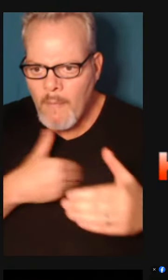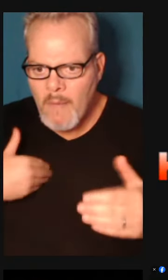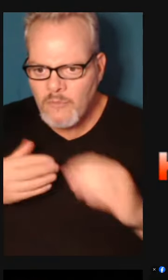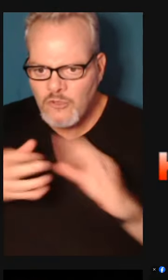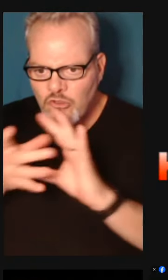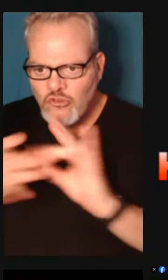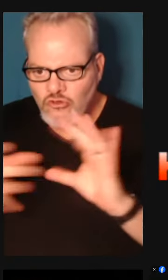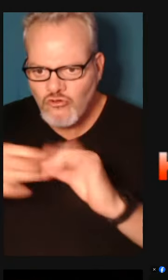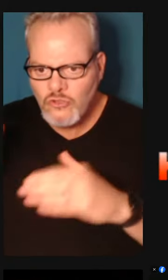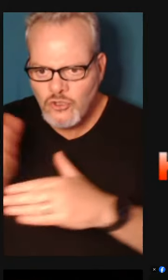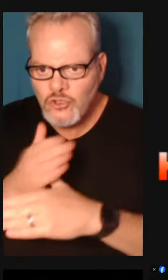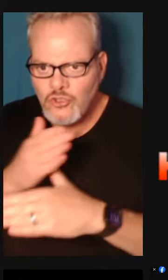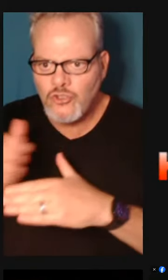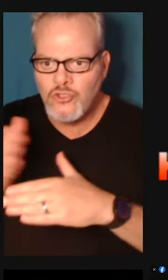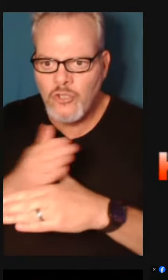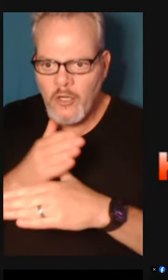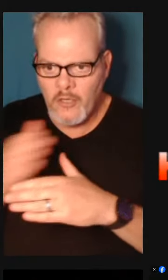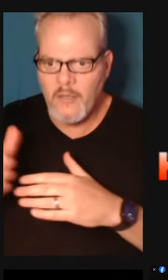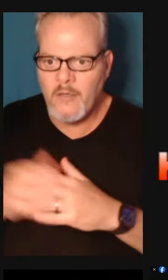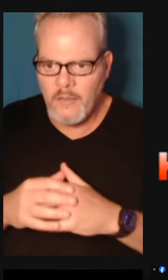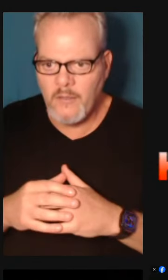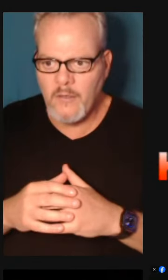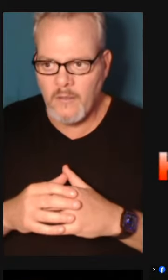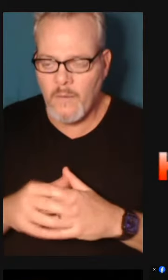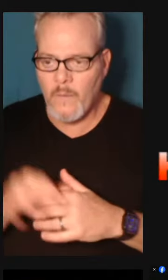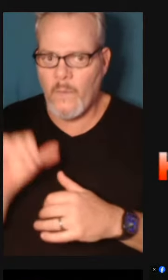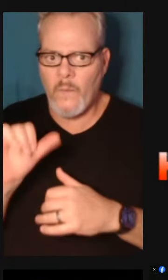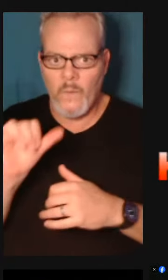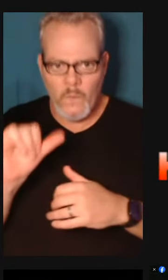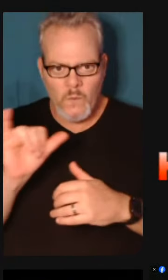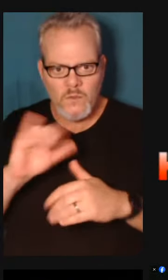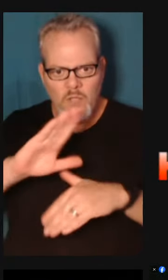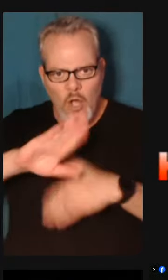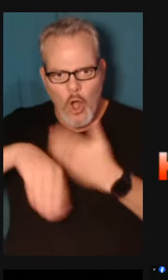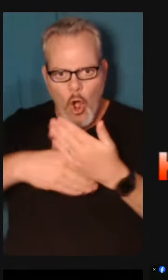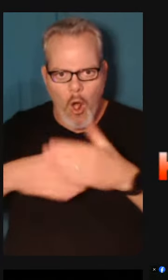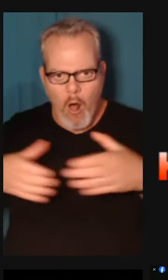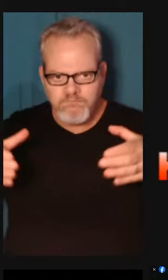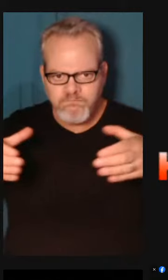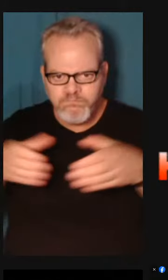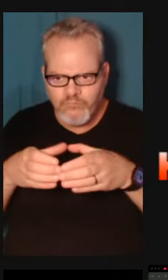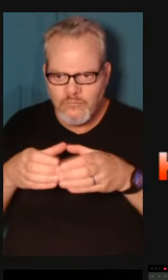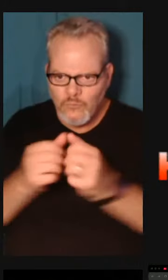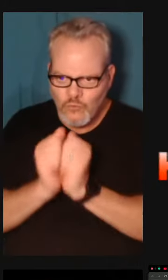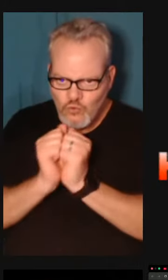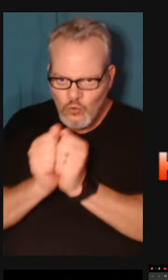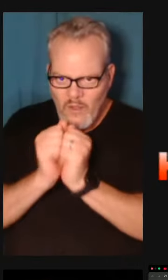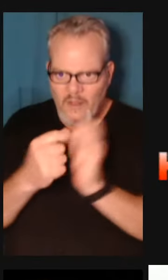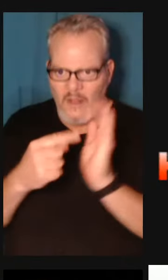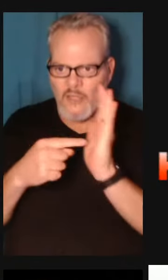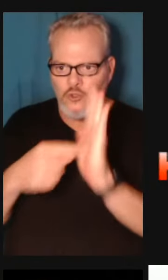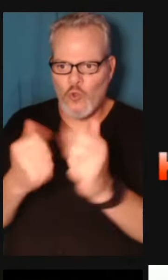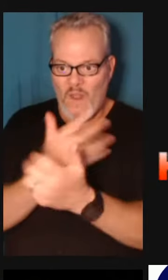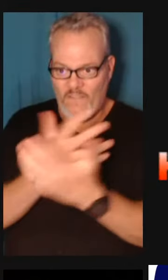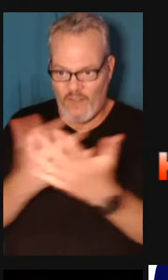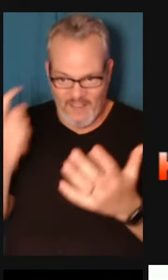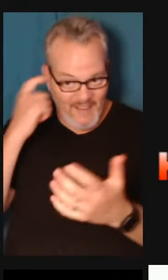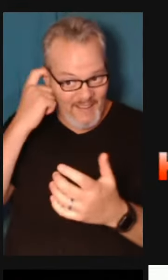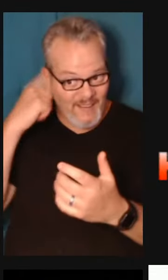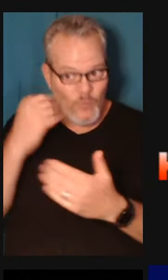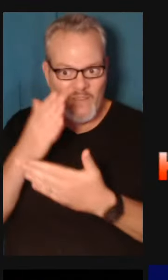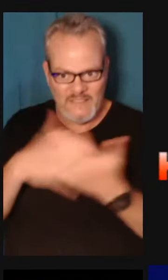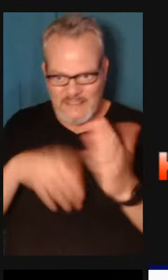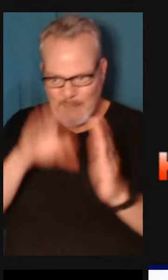Yeah. So it all comes together there. I thought I could show you a couple other things. There's some other images from the